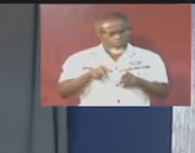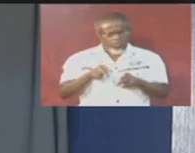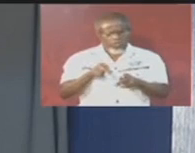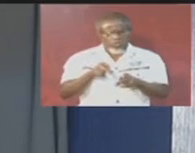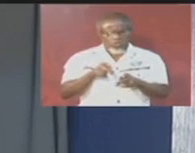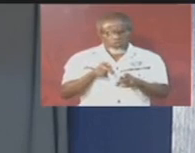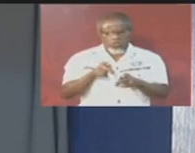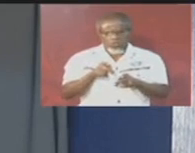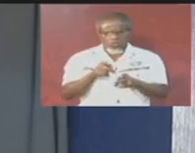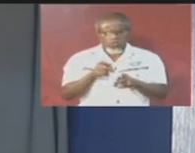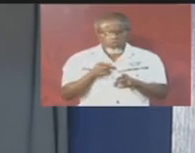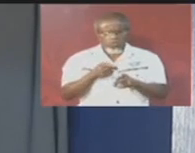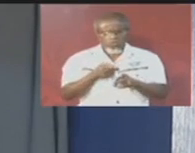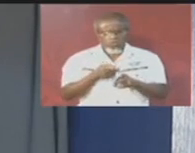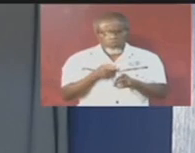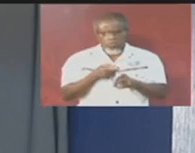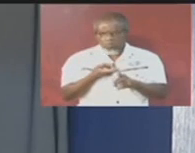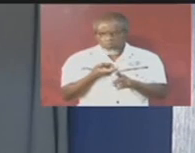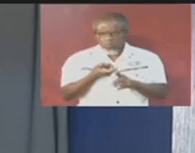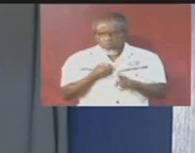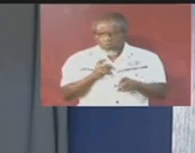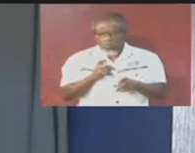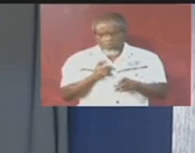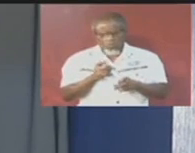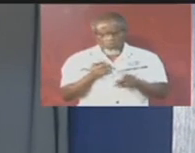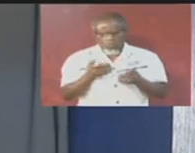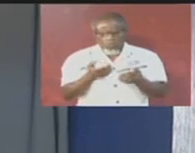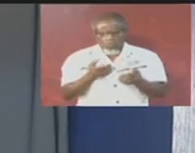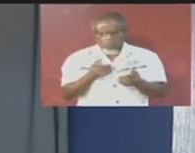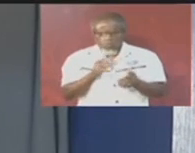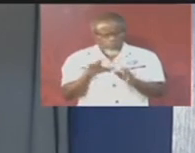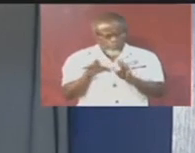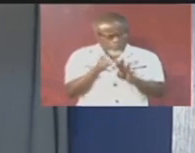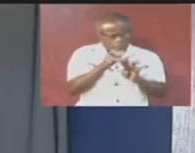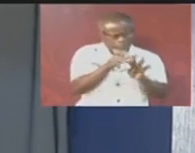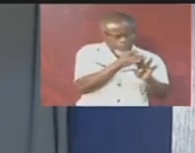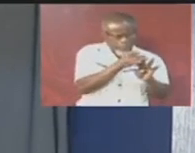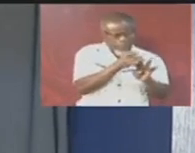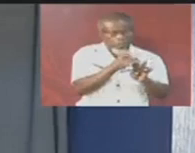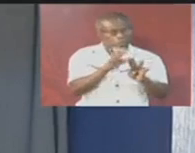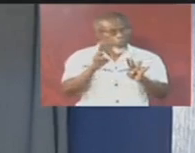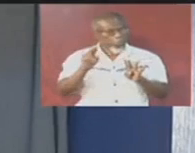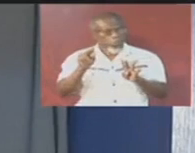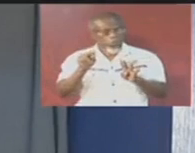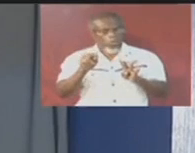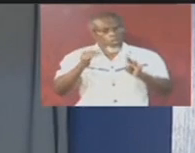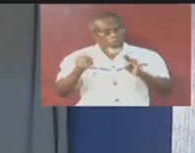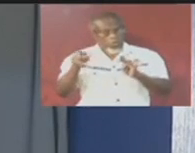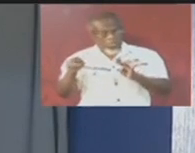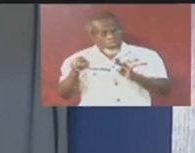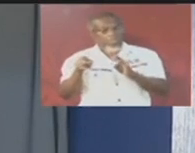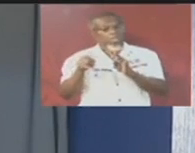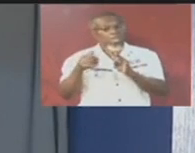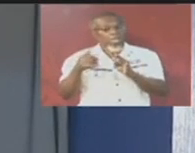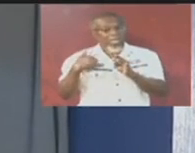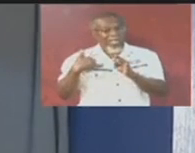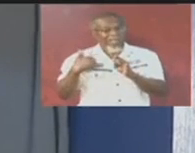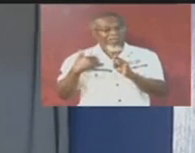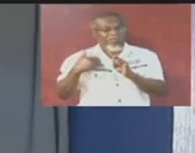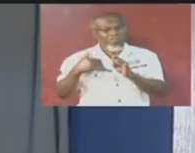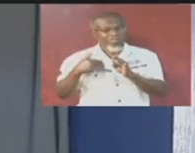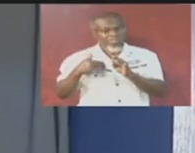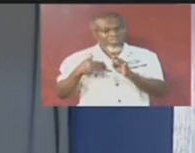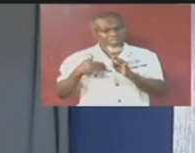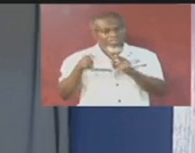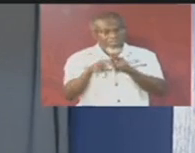the individual in question is currently in isolation so that onward transmission is prevented by restriction of movement. So